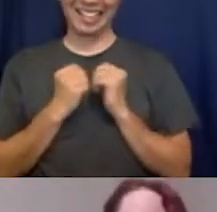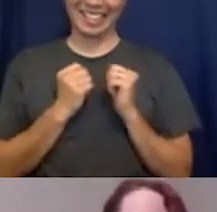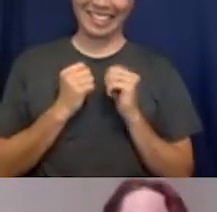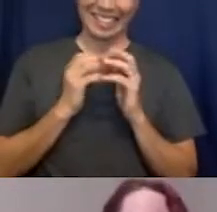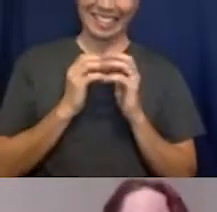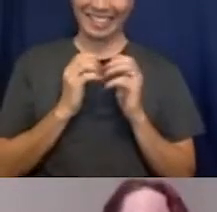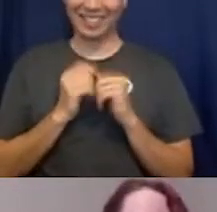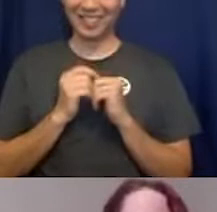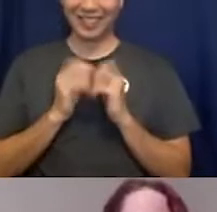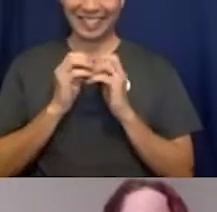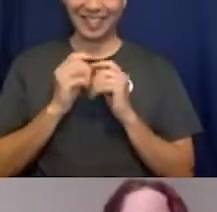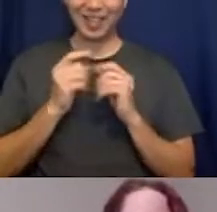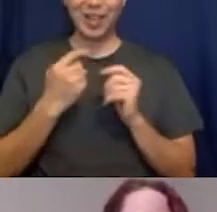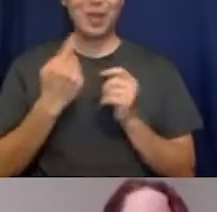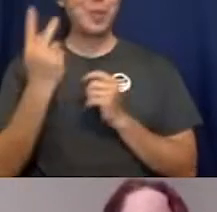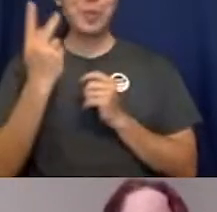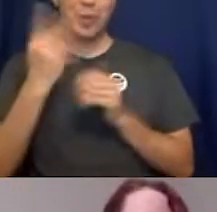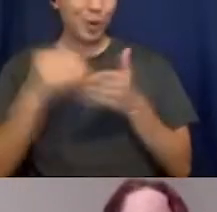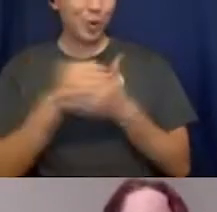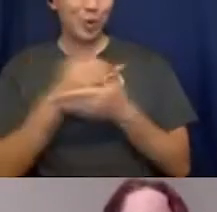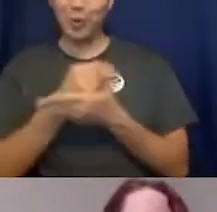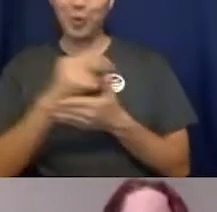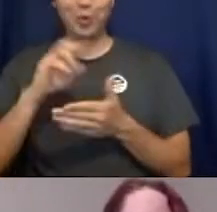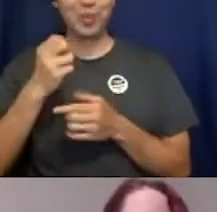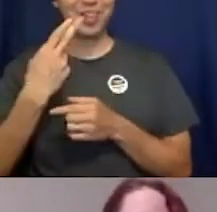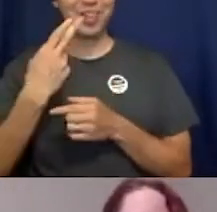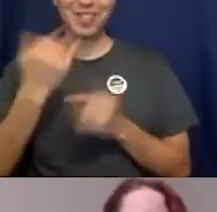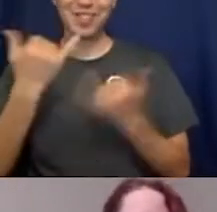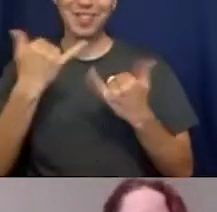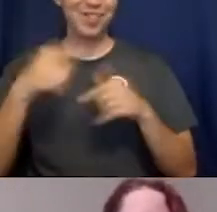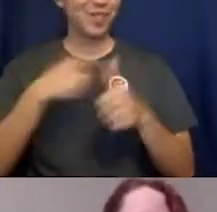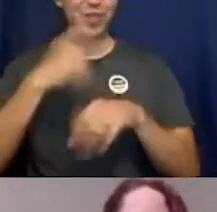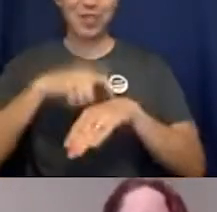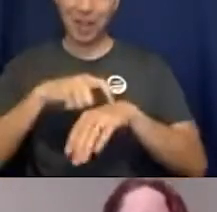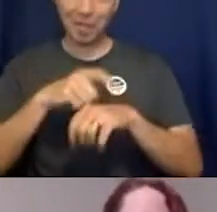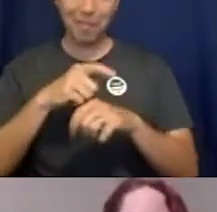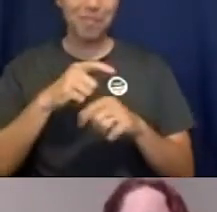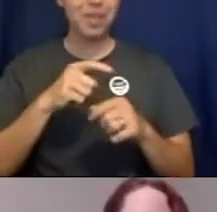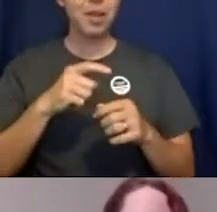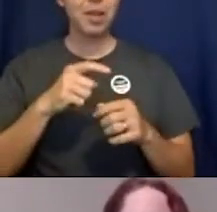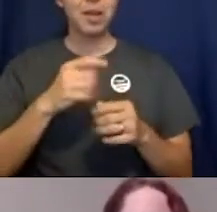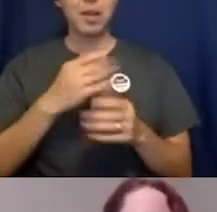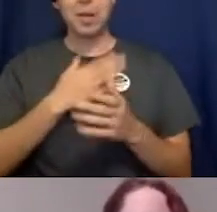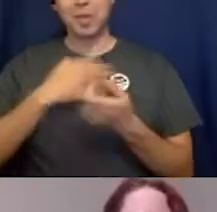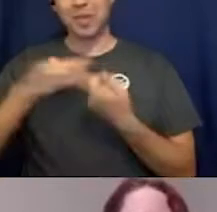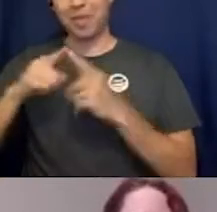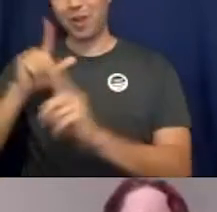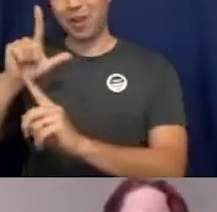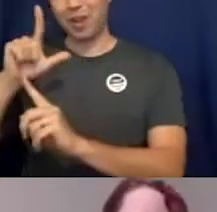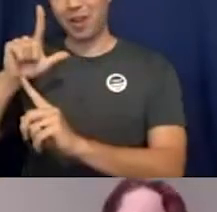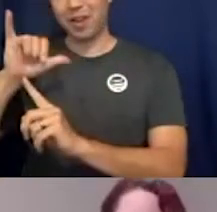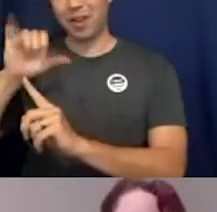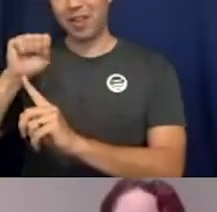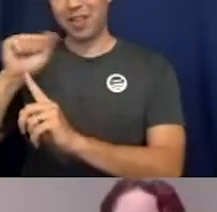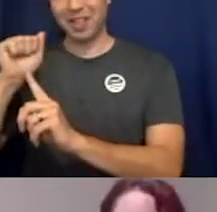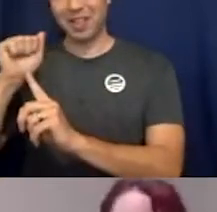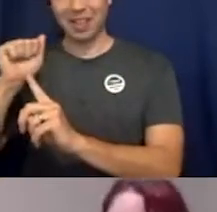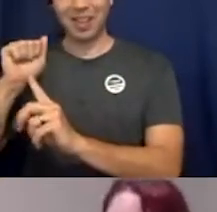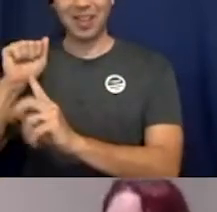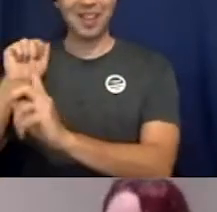And I also, it's interesting to be a part of something that serves this dual function of, on the one hand,